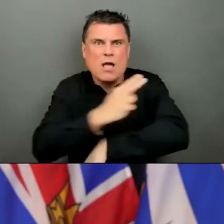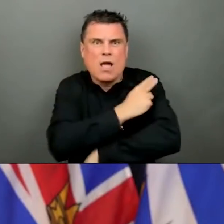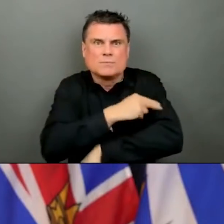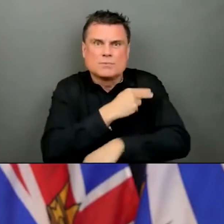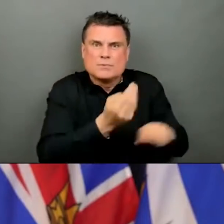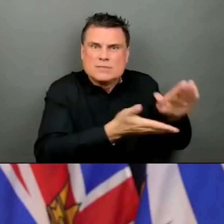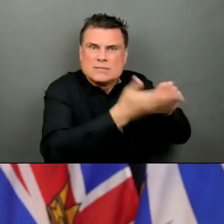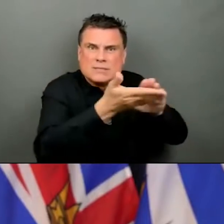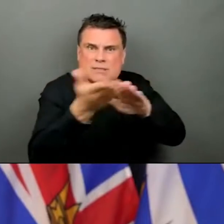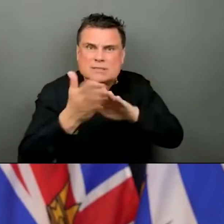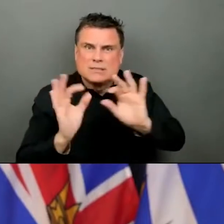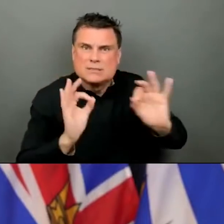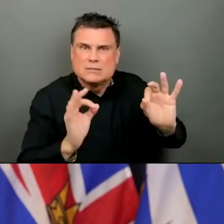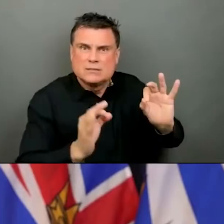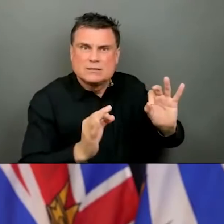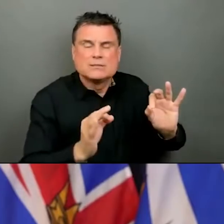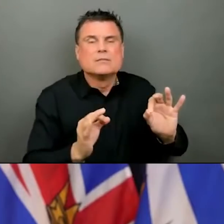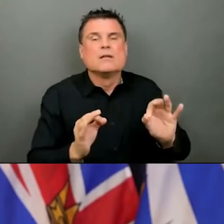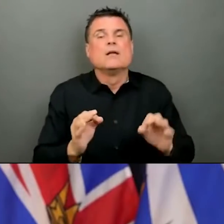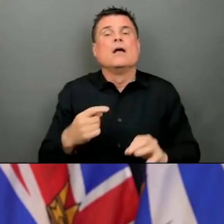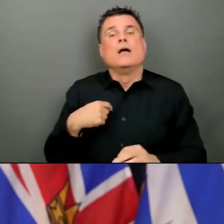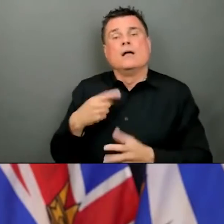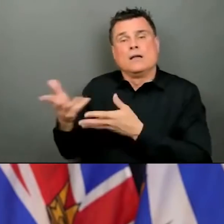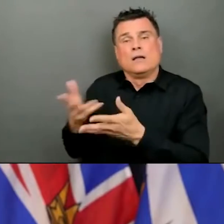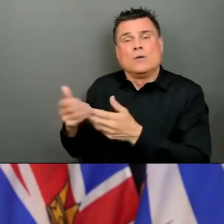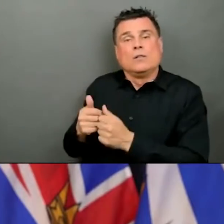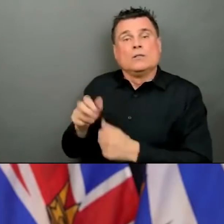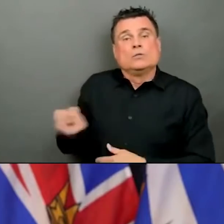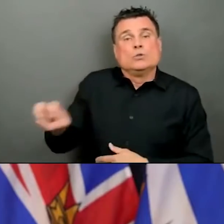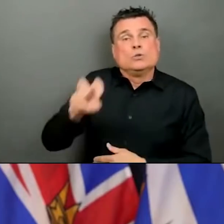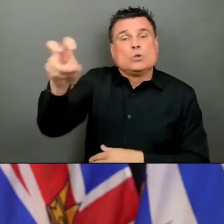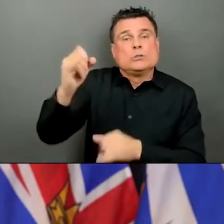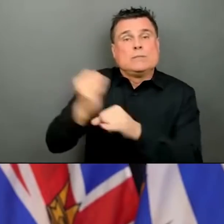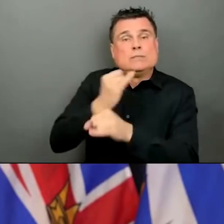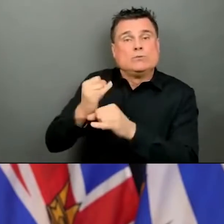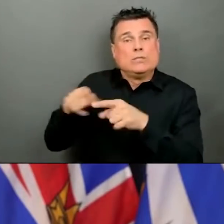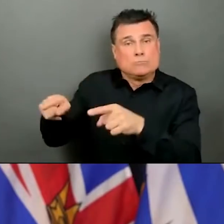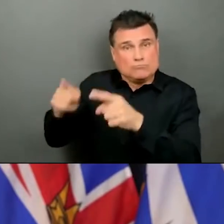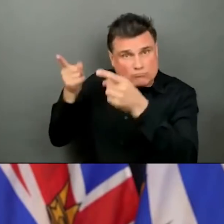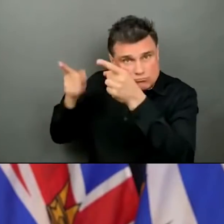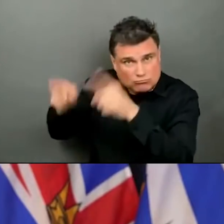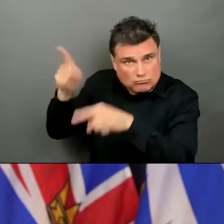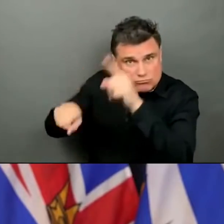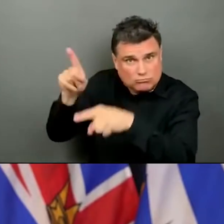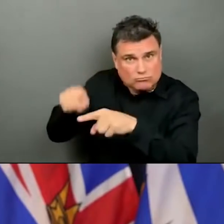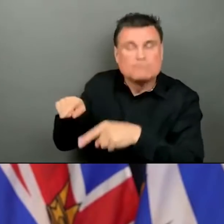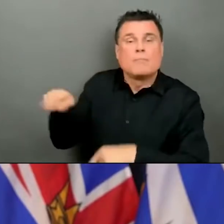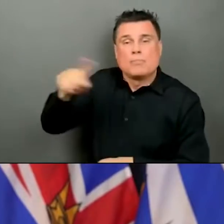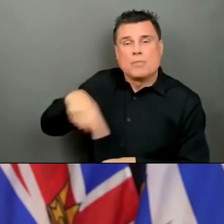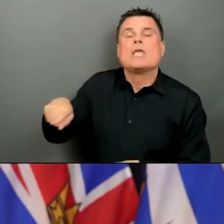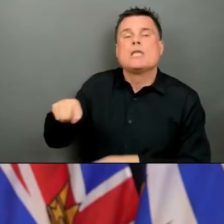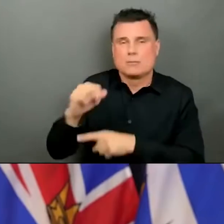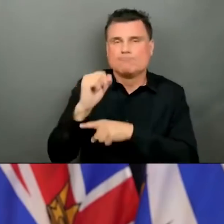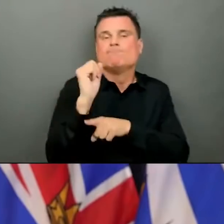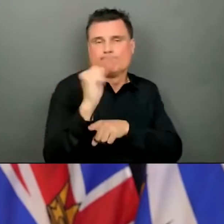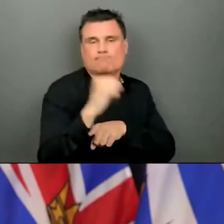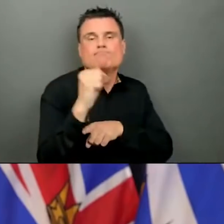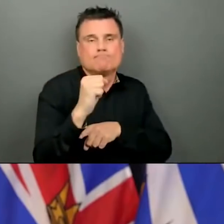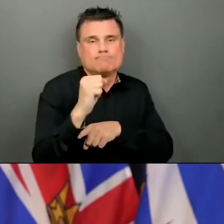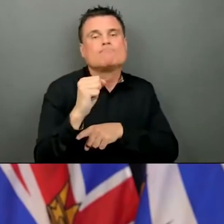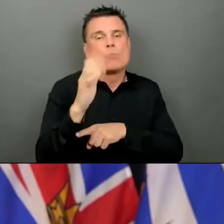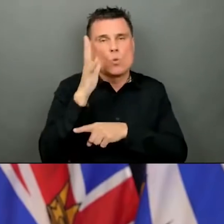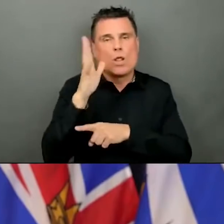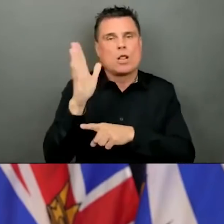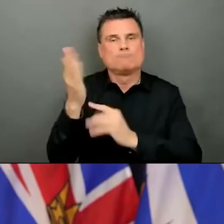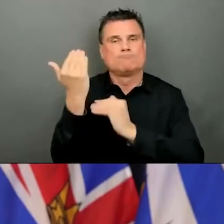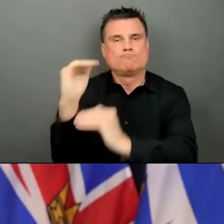people outside of a particular area. If you live in the Fraser Health area, by all means, take a few days, get